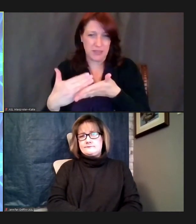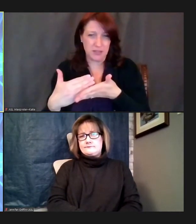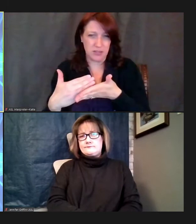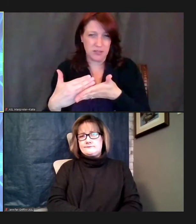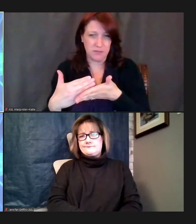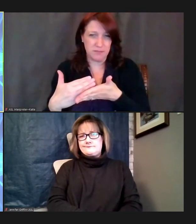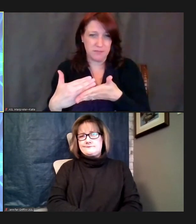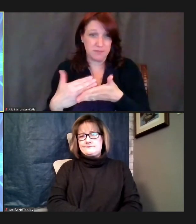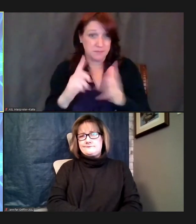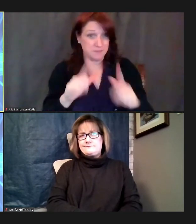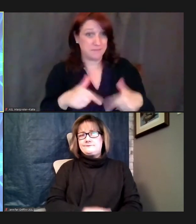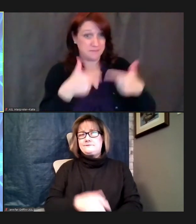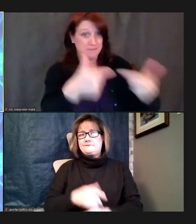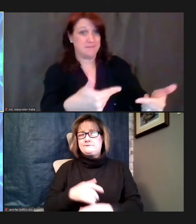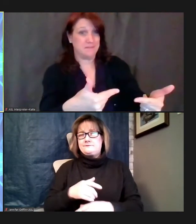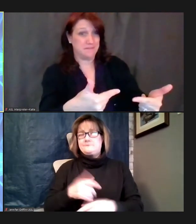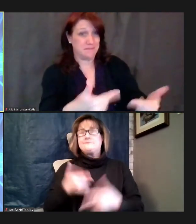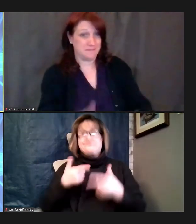years.